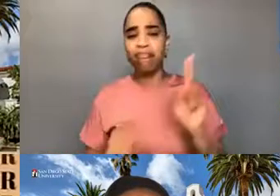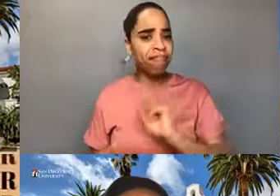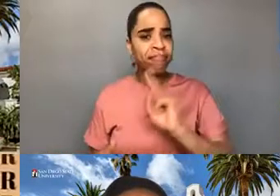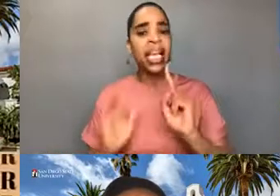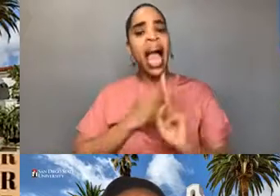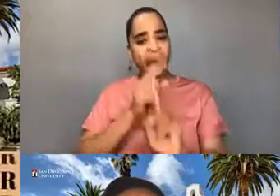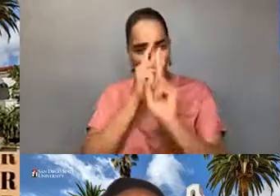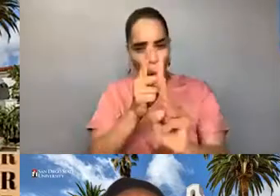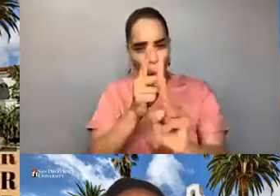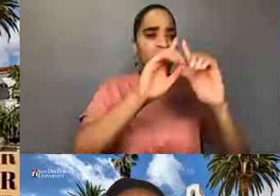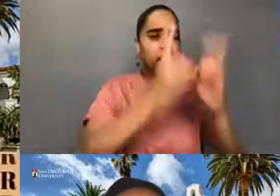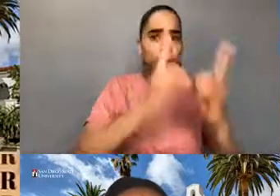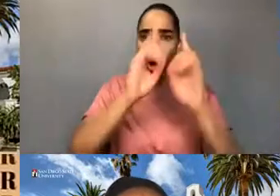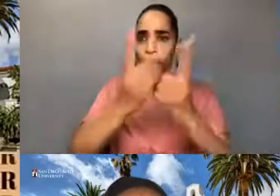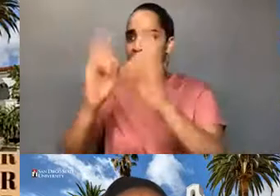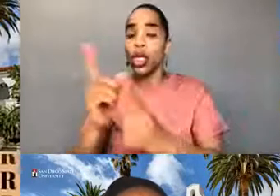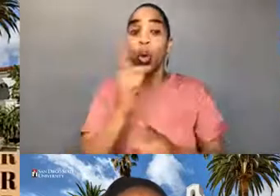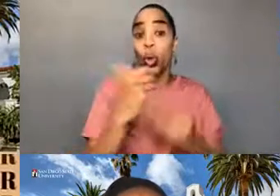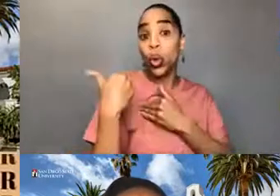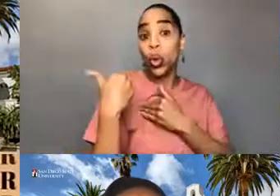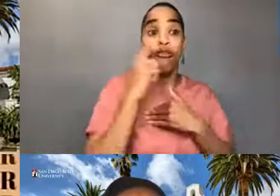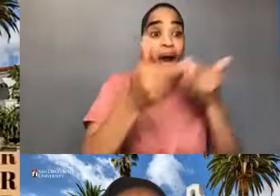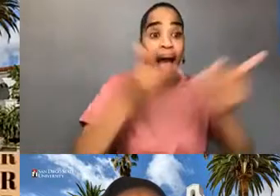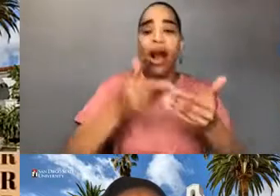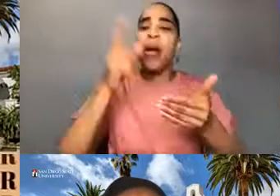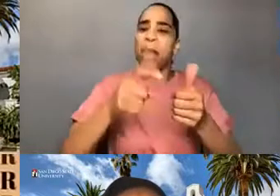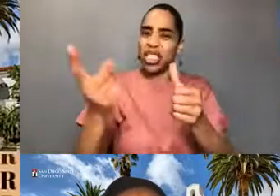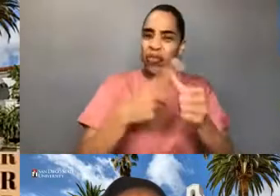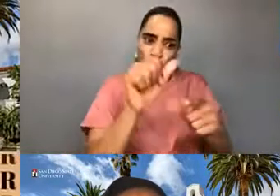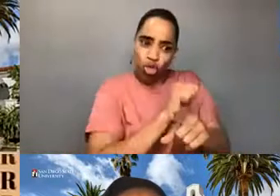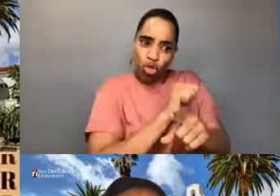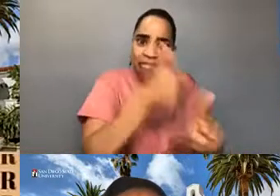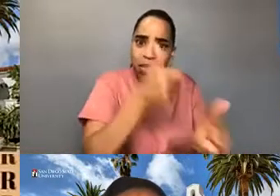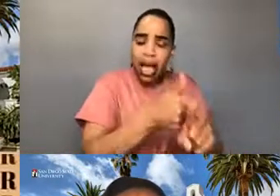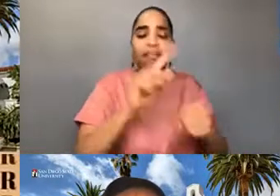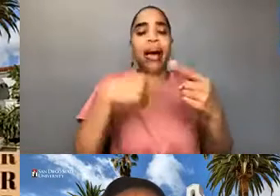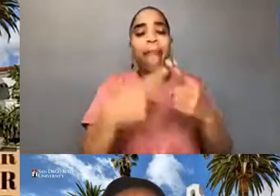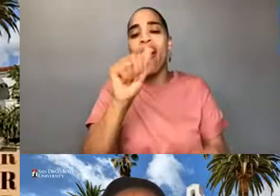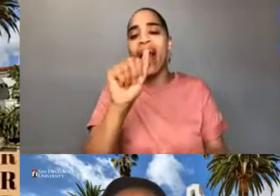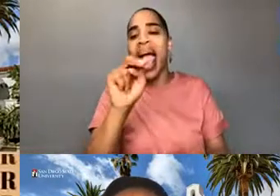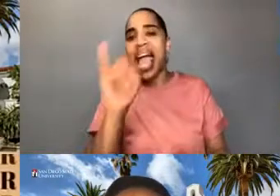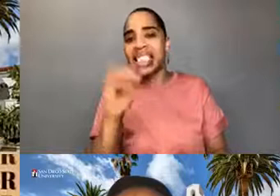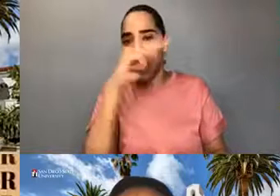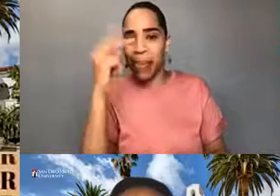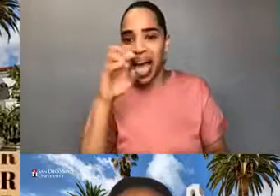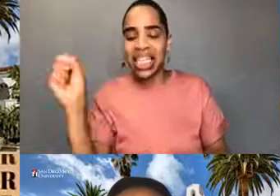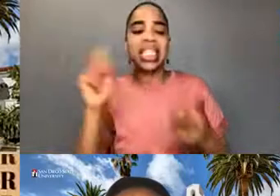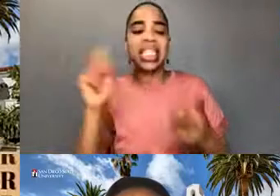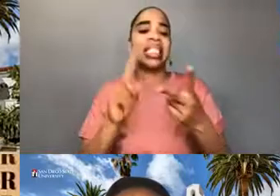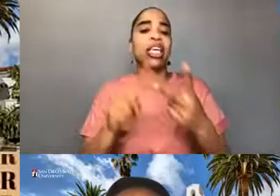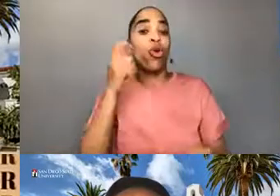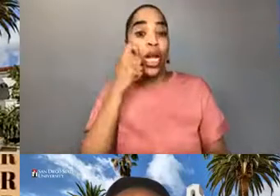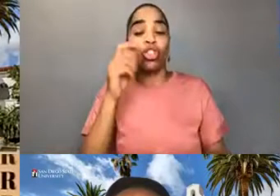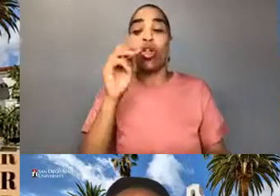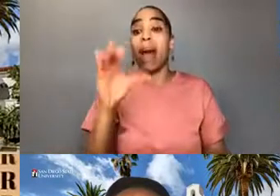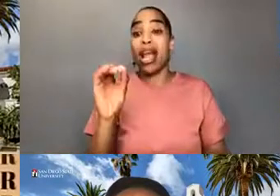having those departments that are doing those hiring to go through trainings themselves on anti-Blackness, racial microaggressions, bias,